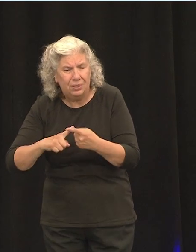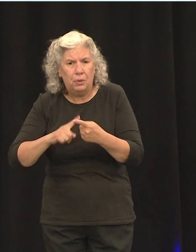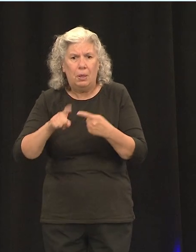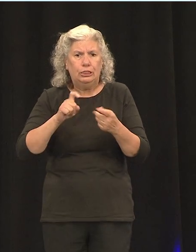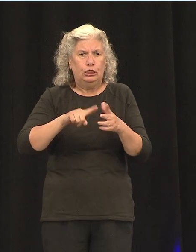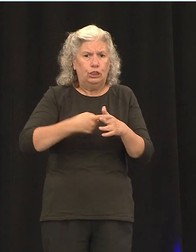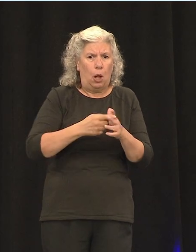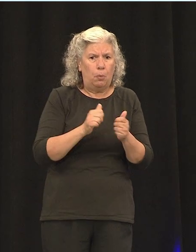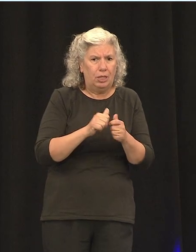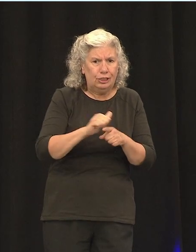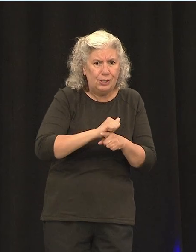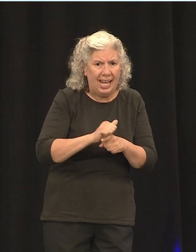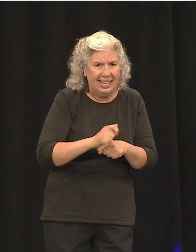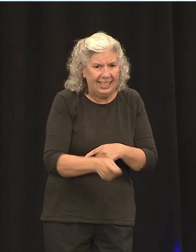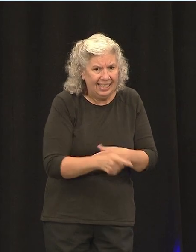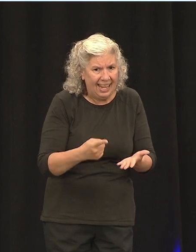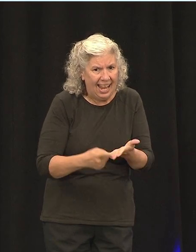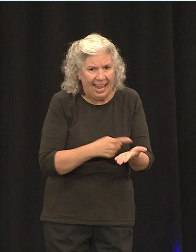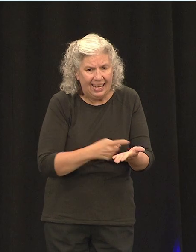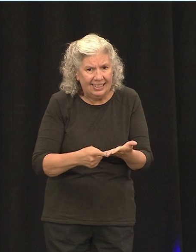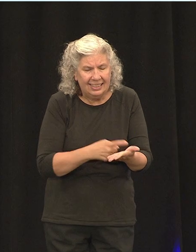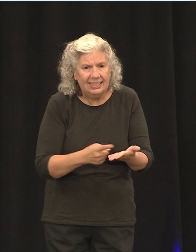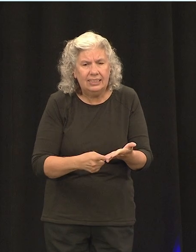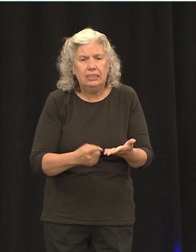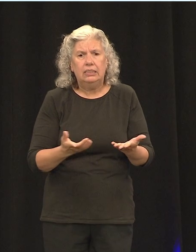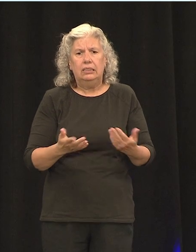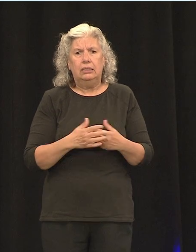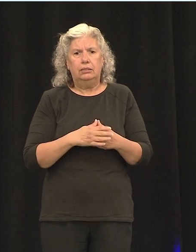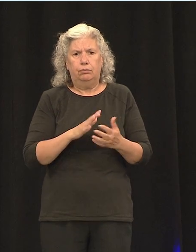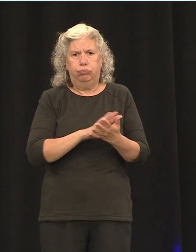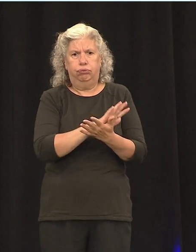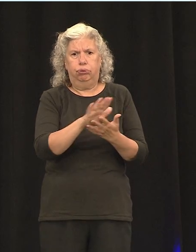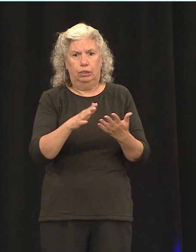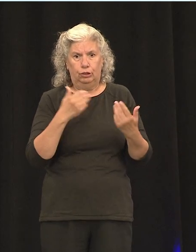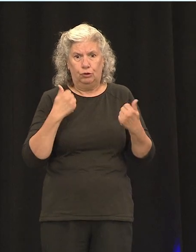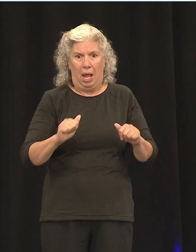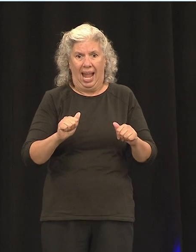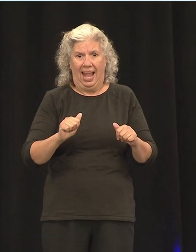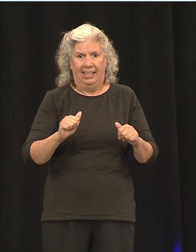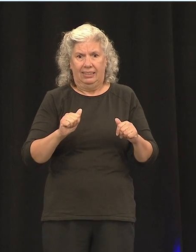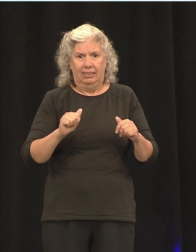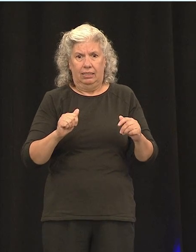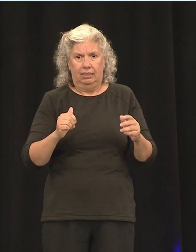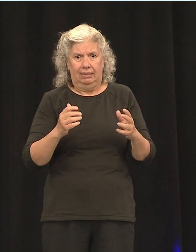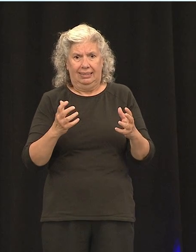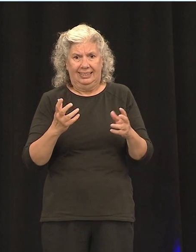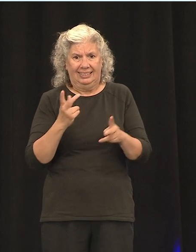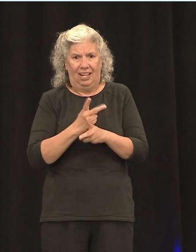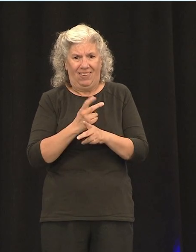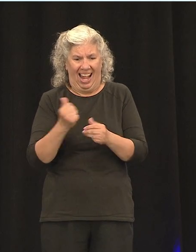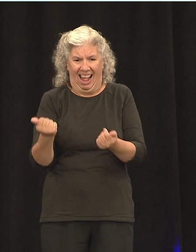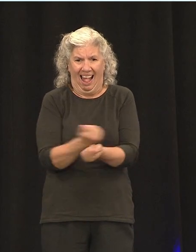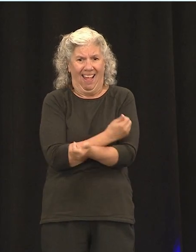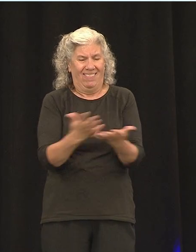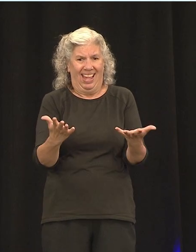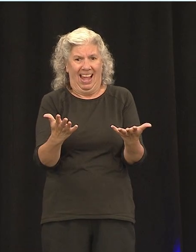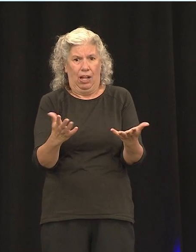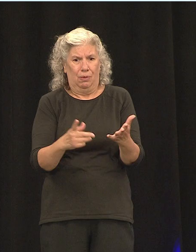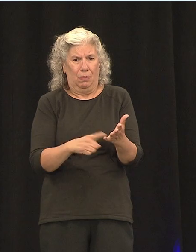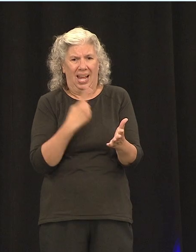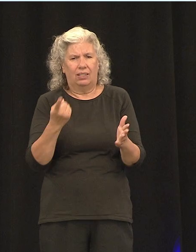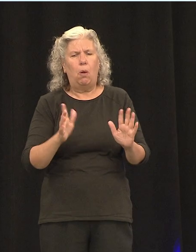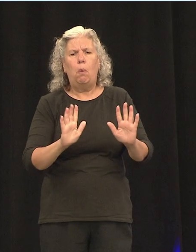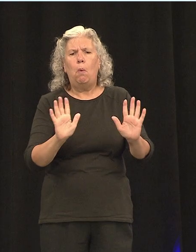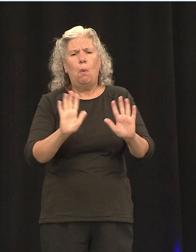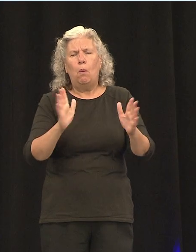There's all of these things. And so if you're trying to do everything all at the same time, it can be really overwhelming. And so how do you balance